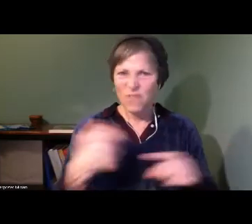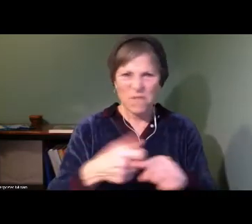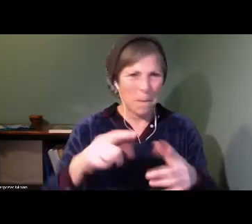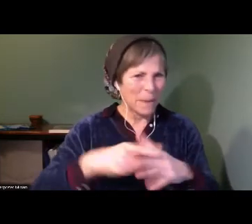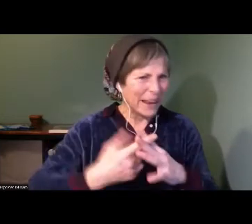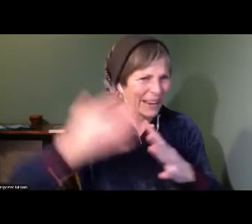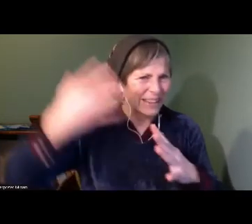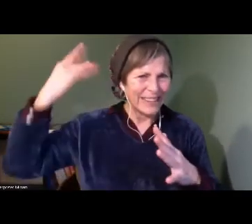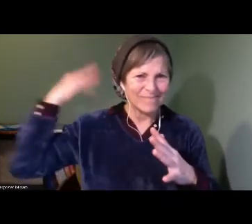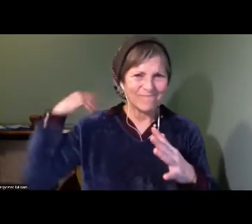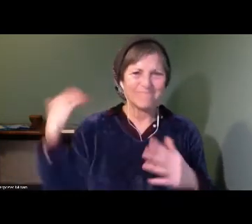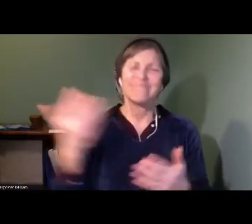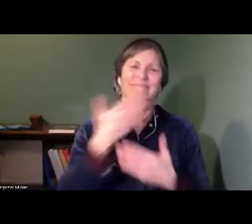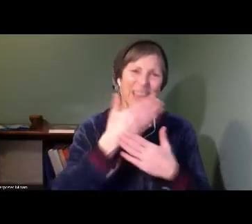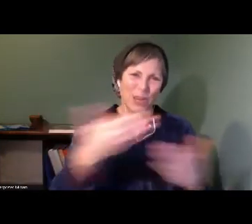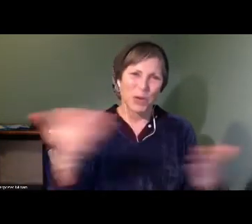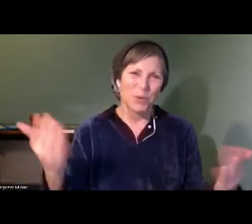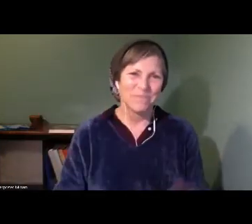Thank you.